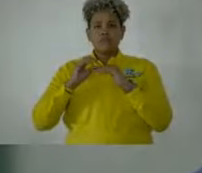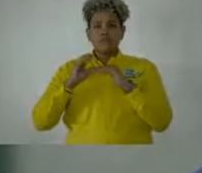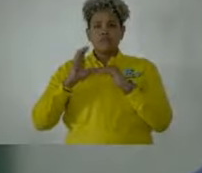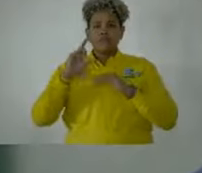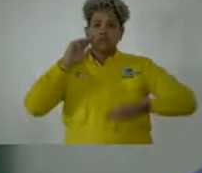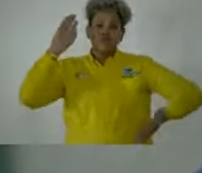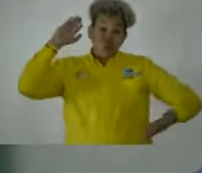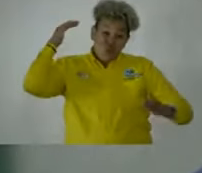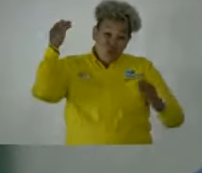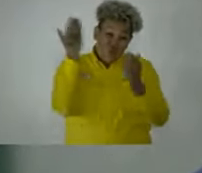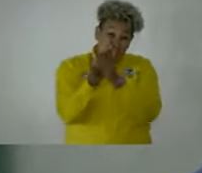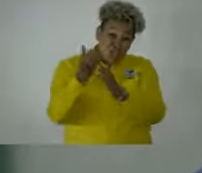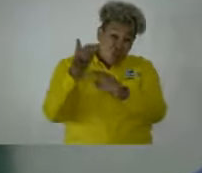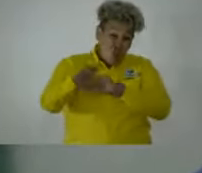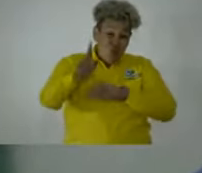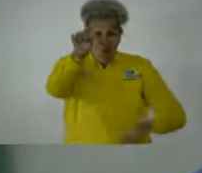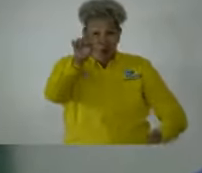over